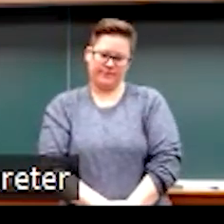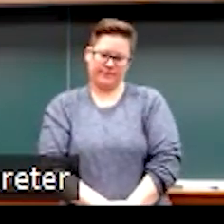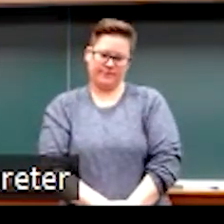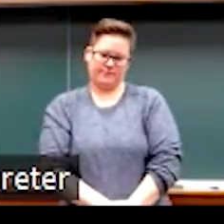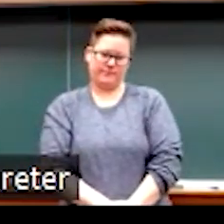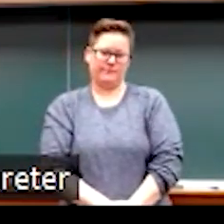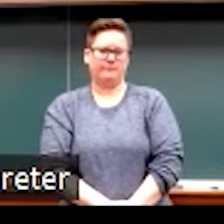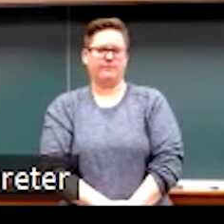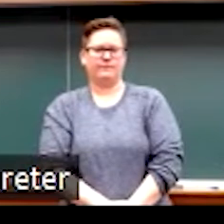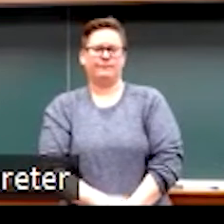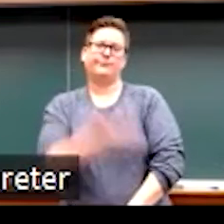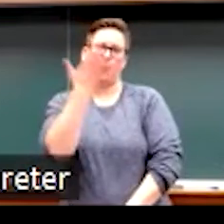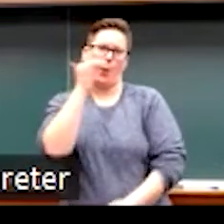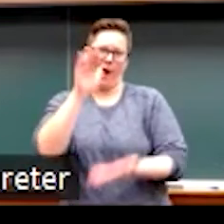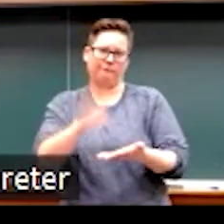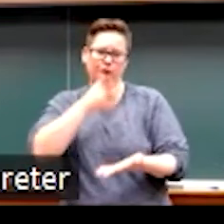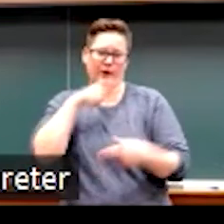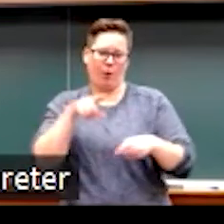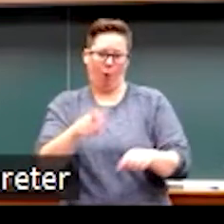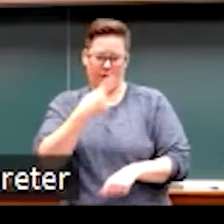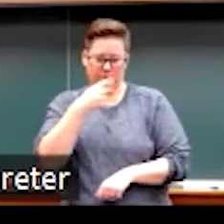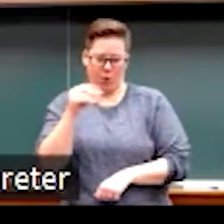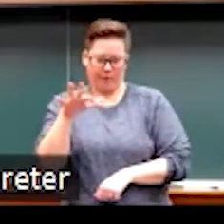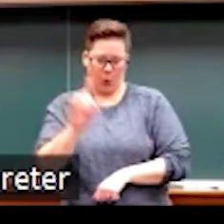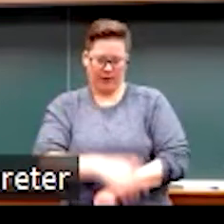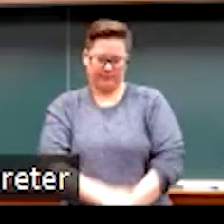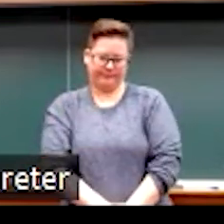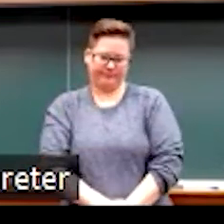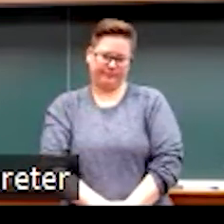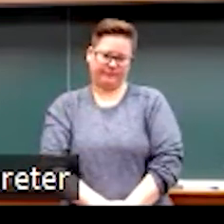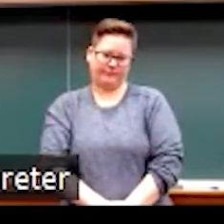So why should you reduce your drinking while taking opioids?